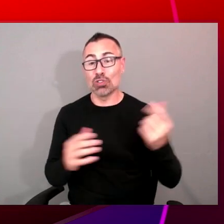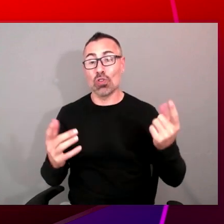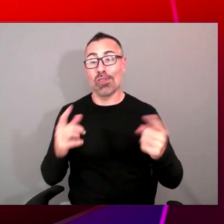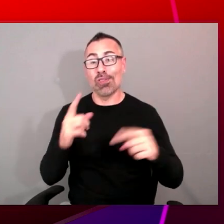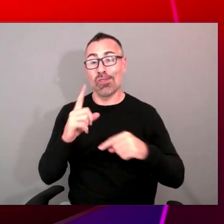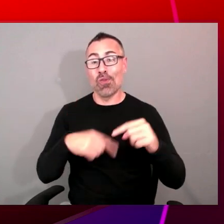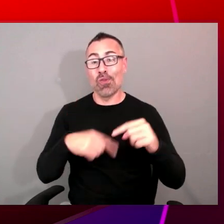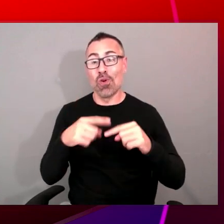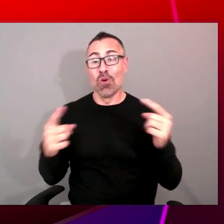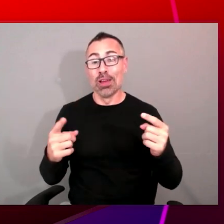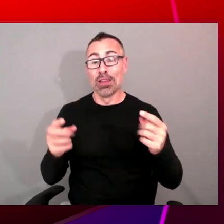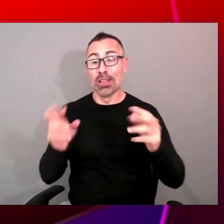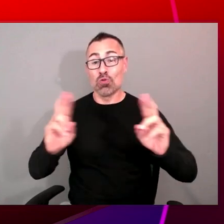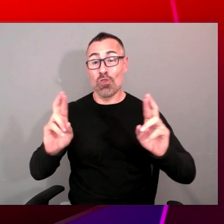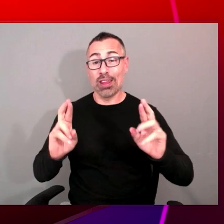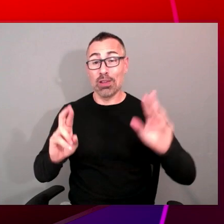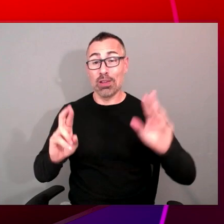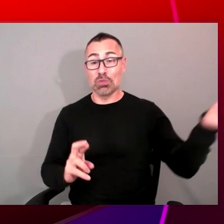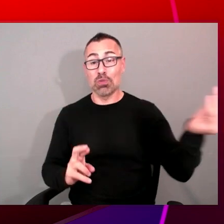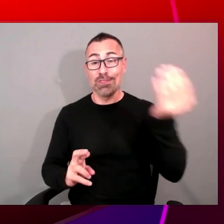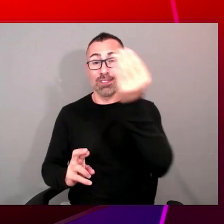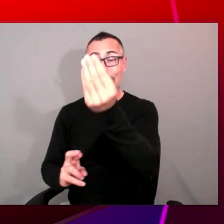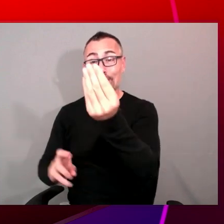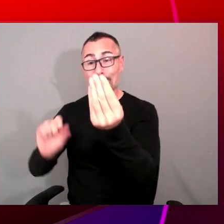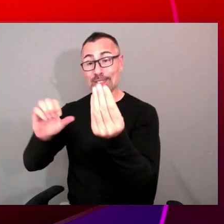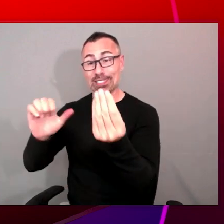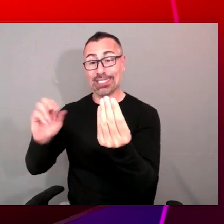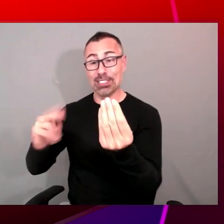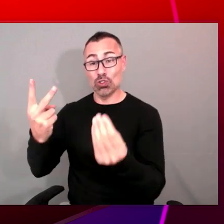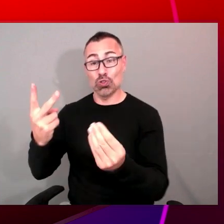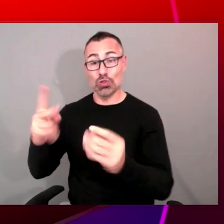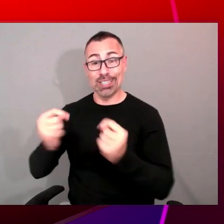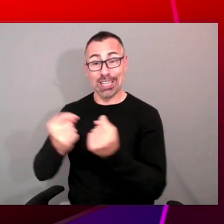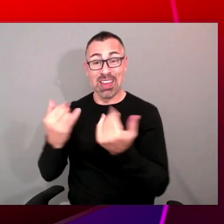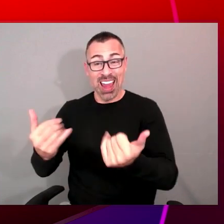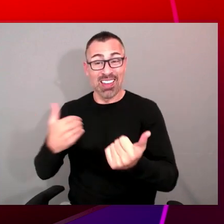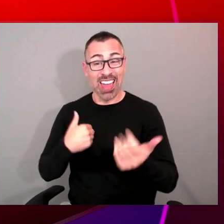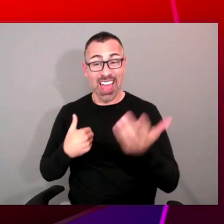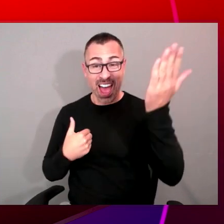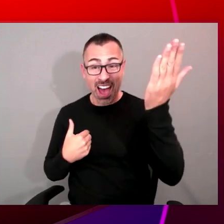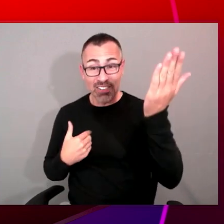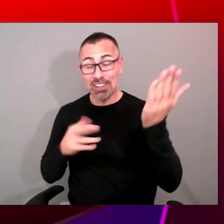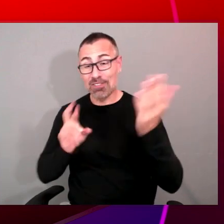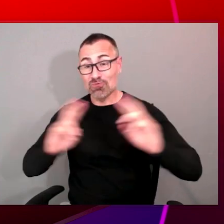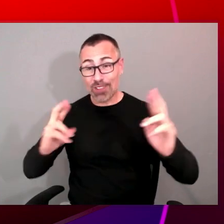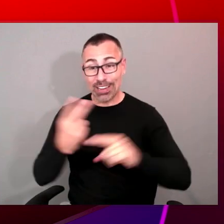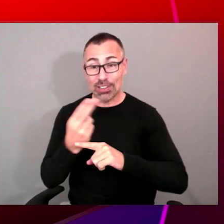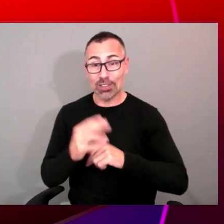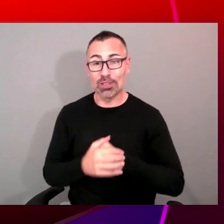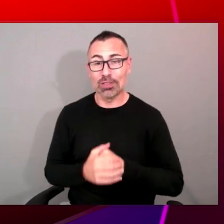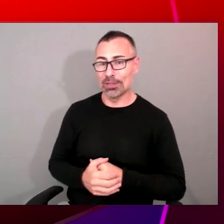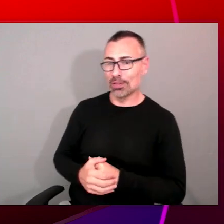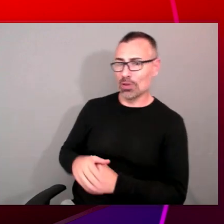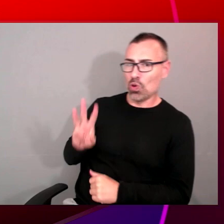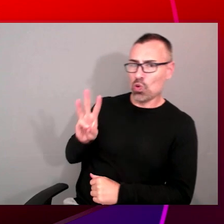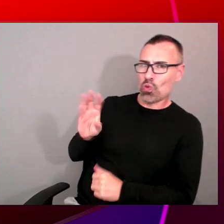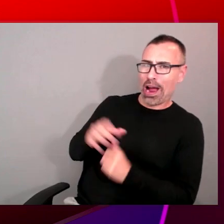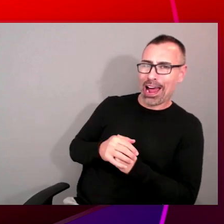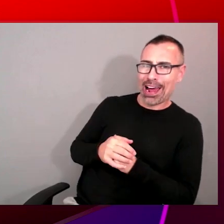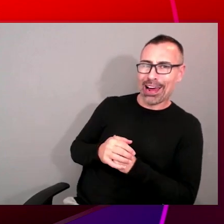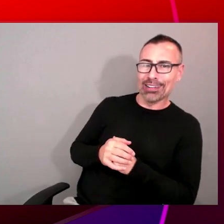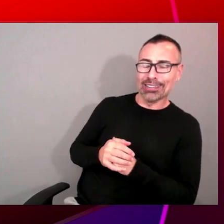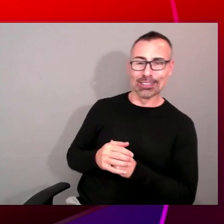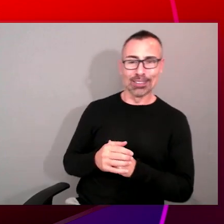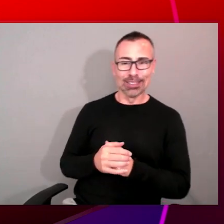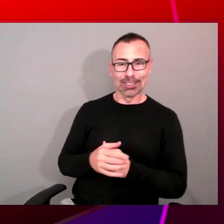to that season 2 team, who's got all of that material all ready to use. Wow. You're going to be kind of ready to go, right, when production